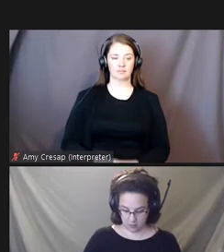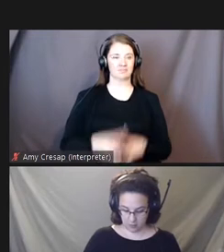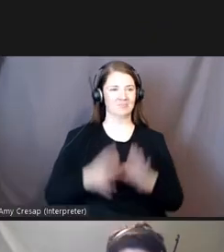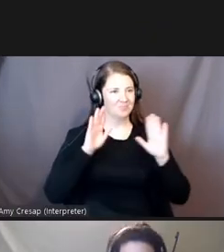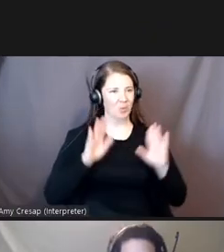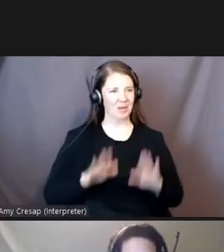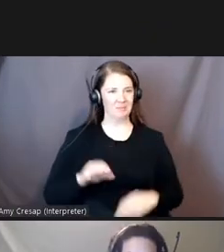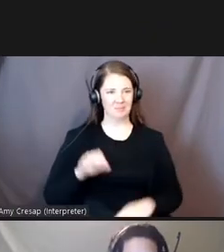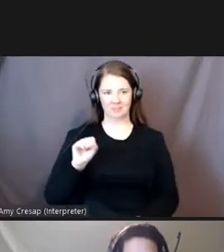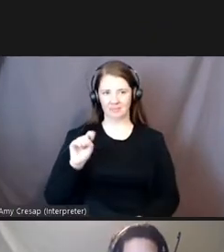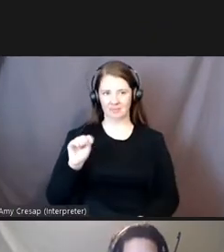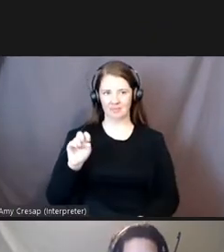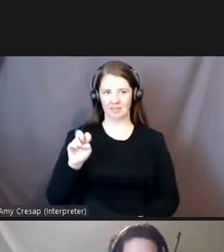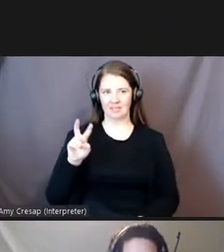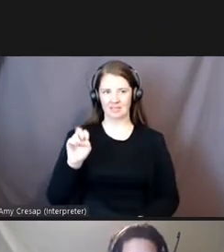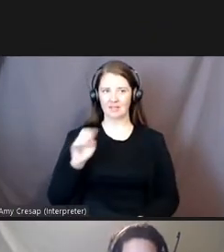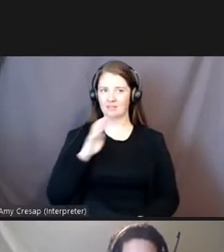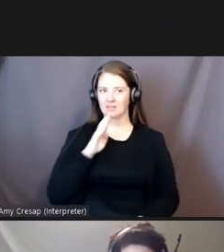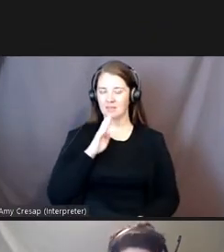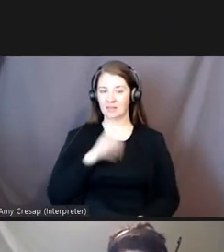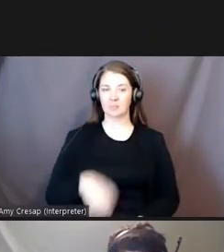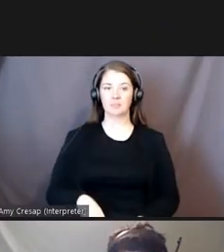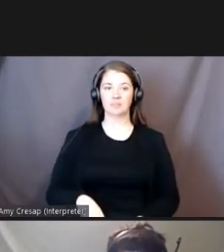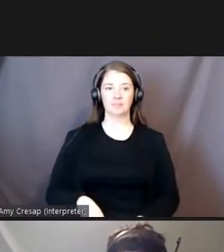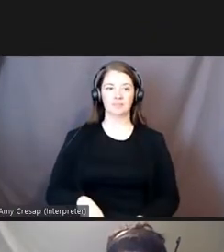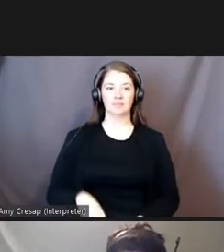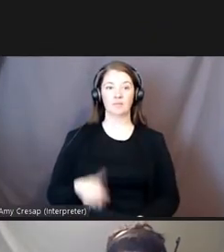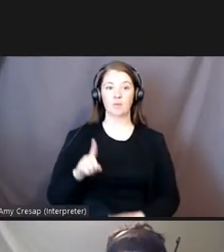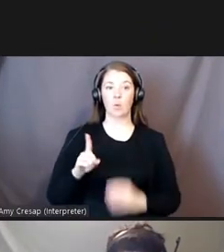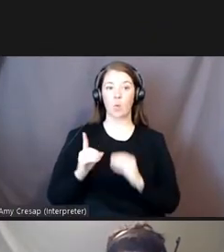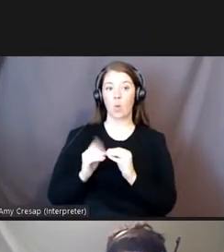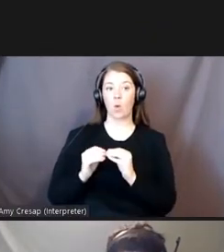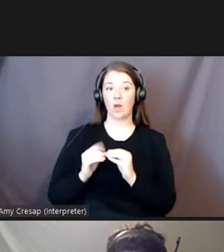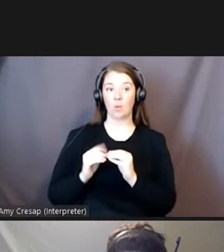Great. We have one more